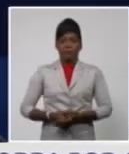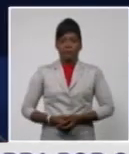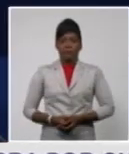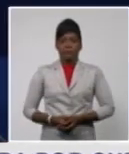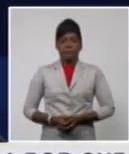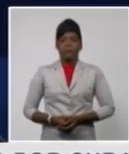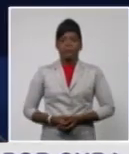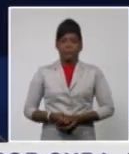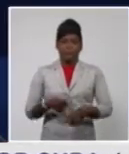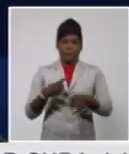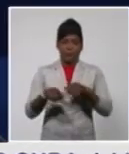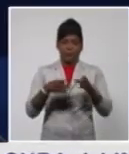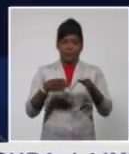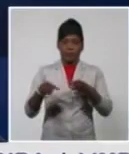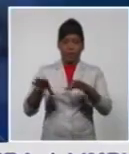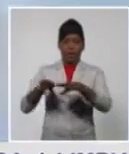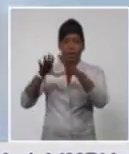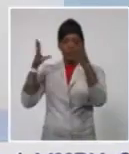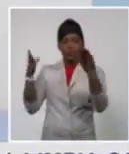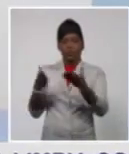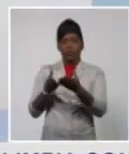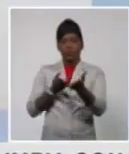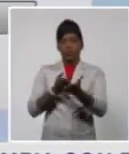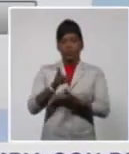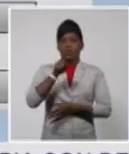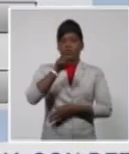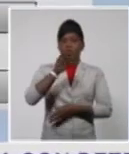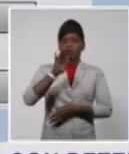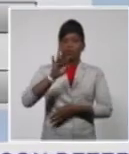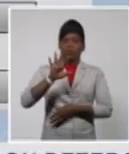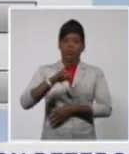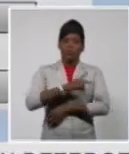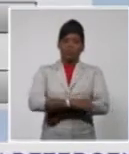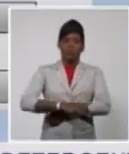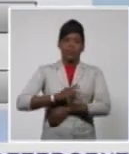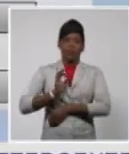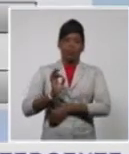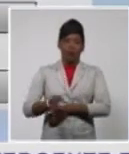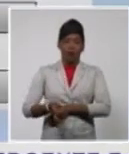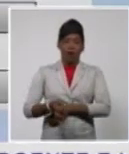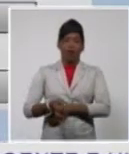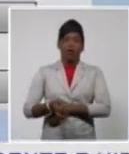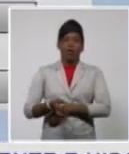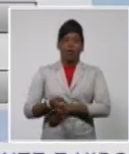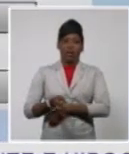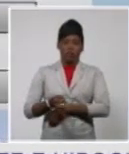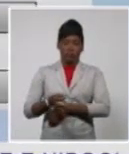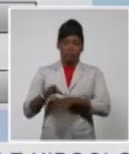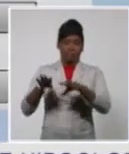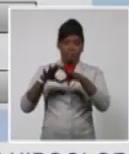statistics, COVID-19 pandemic remains to be present in 185 countries.